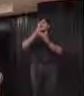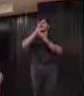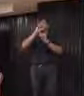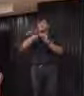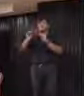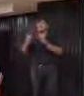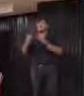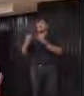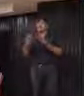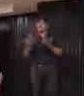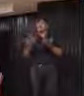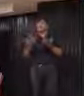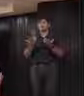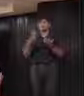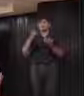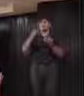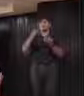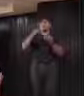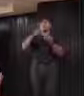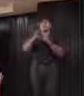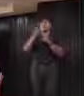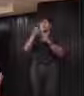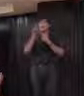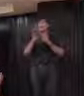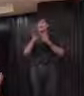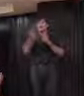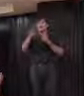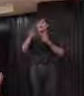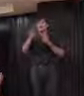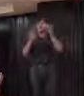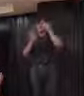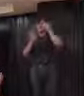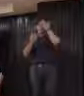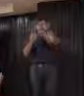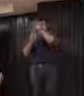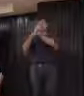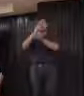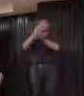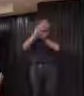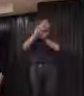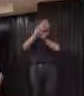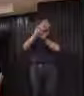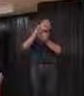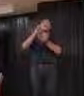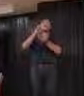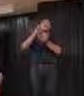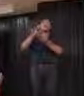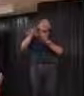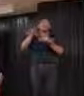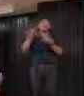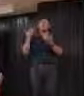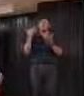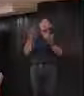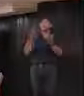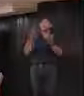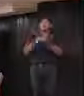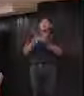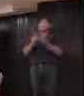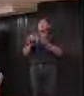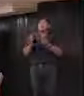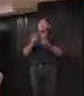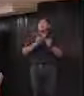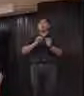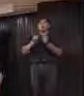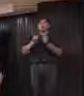technically, and whether that was right or wrong. And secondly, what's happened post 2019. Well, there are serious concerns that elections have not been